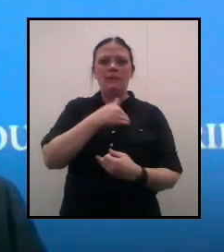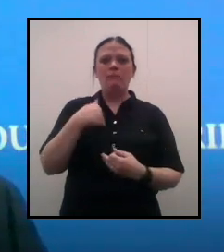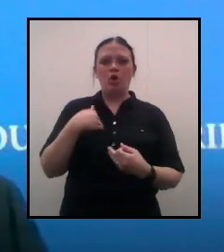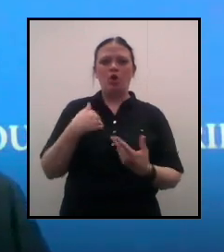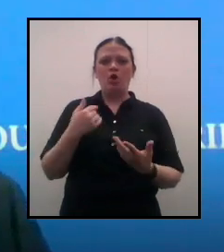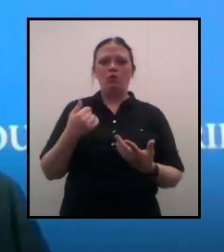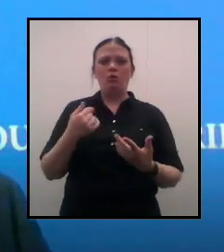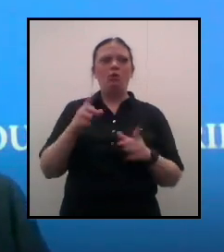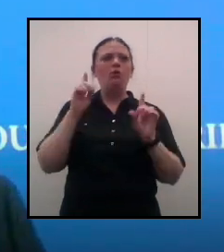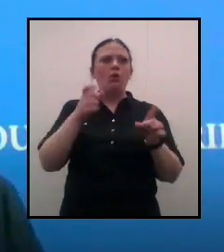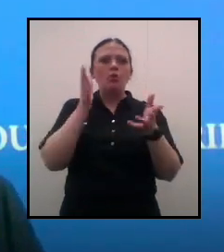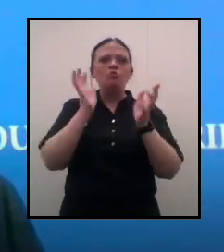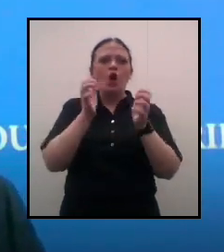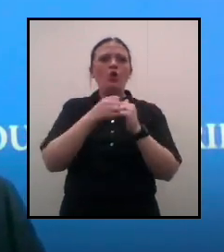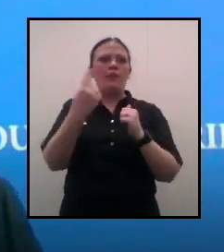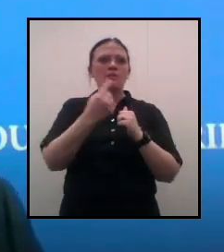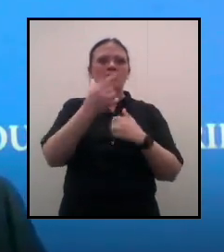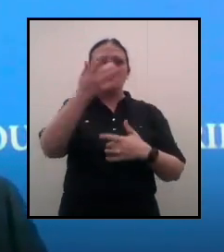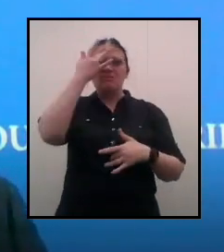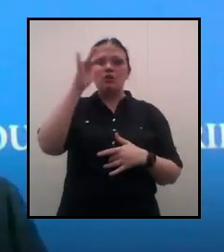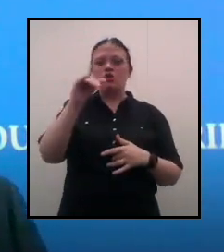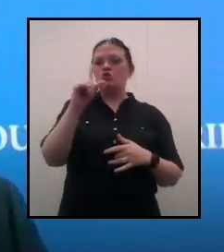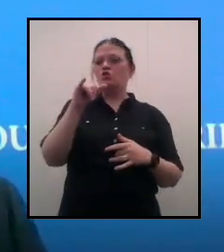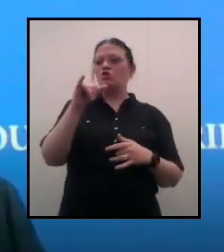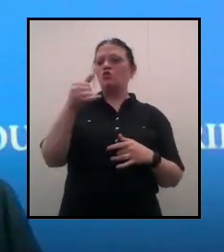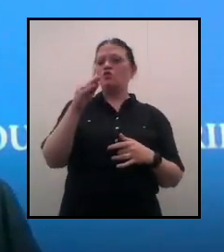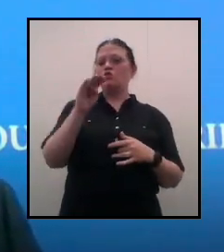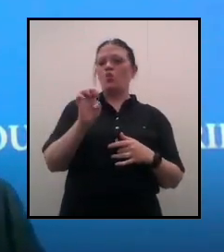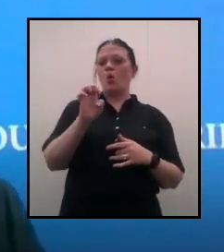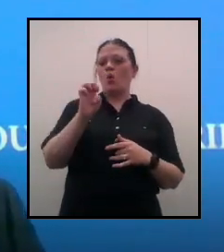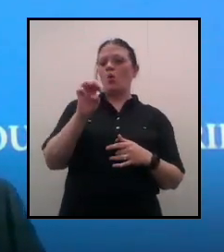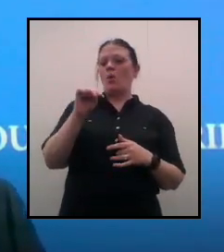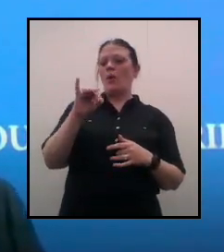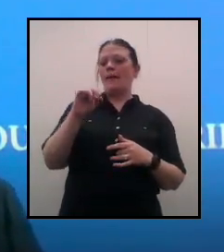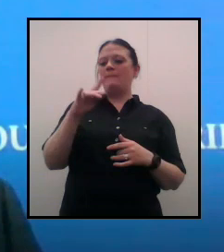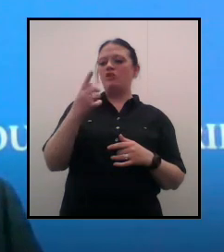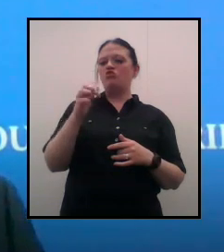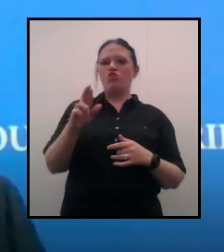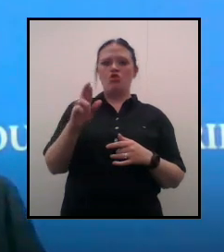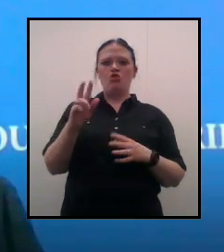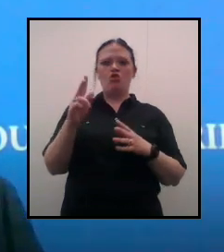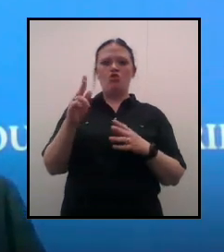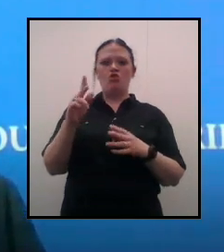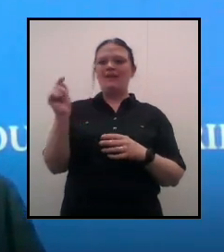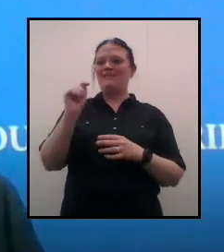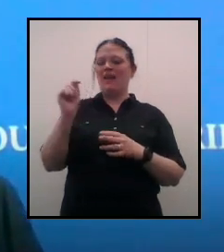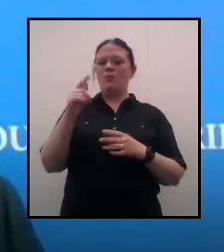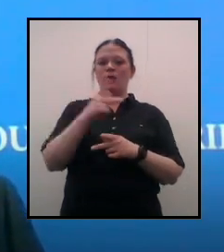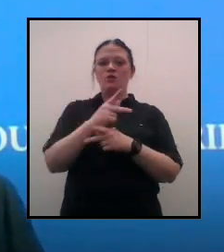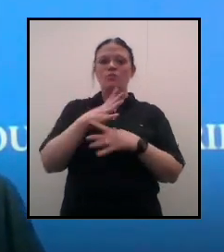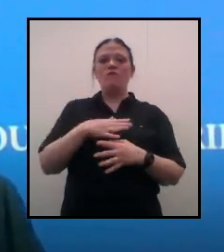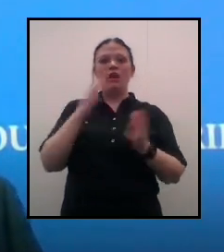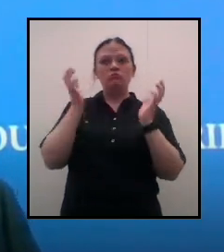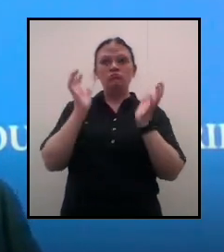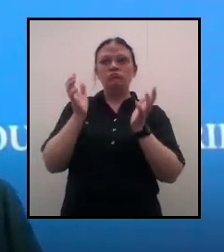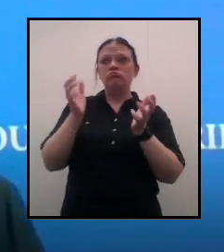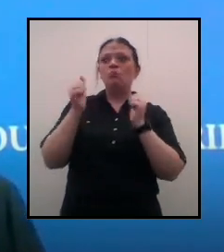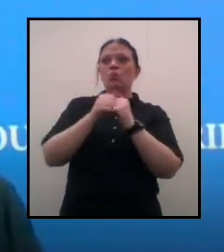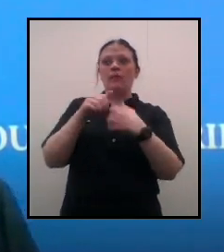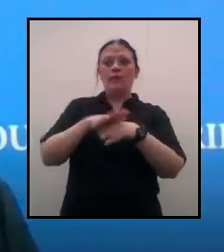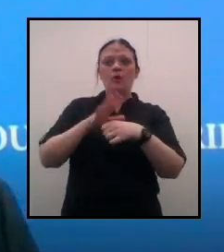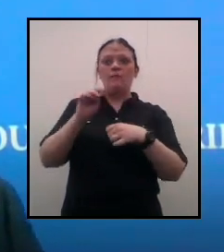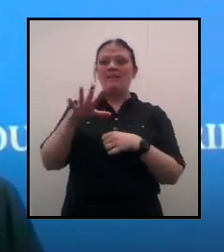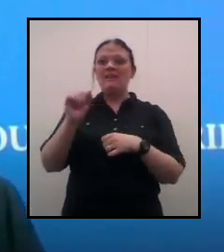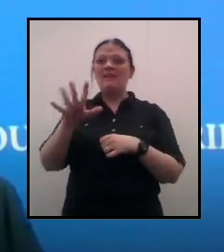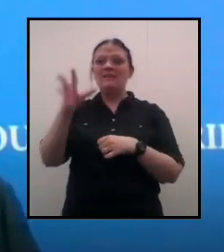very ill. Joe Eminger, the supervisor of the town of Tonawanda, spoke to local media about his experience dealing with this, and he